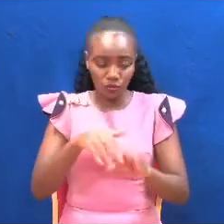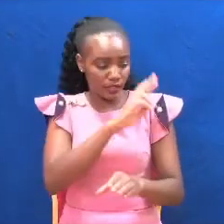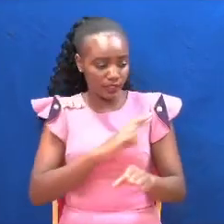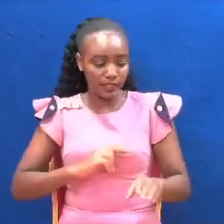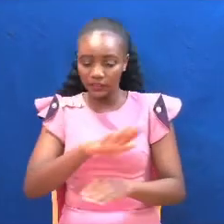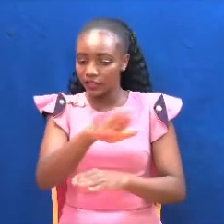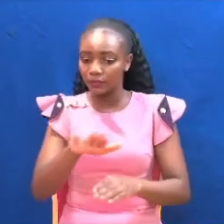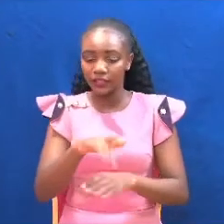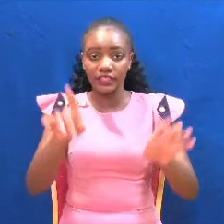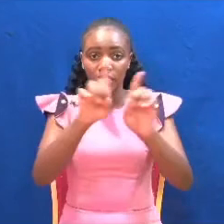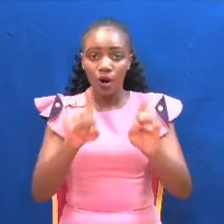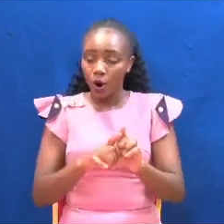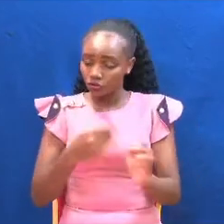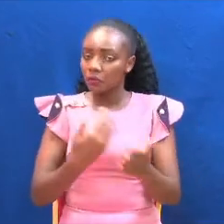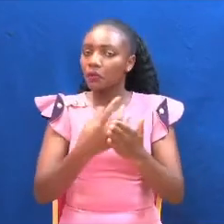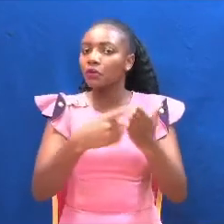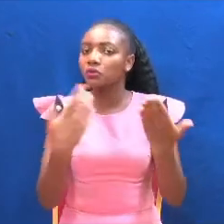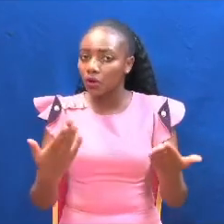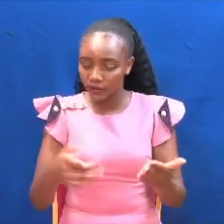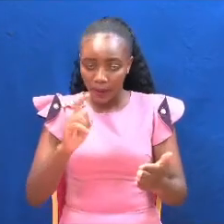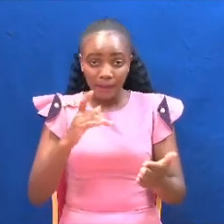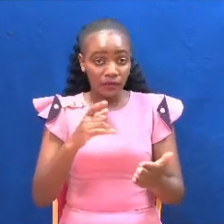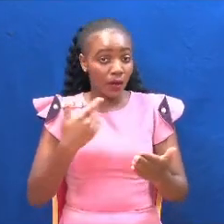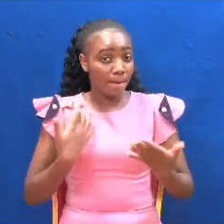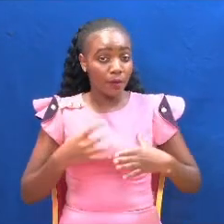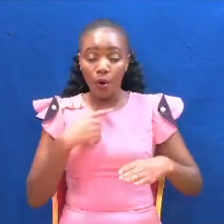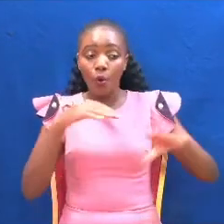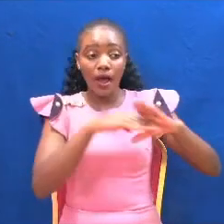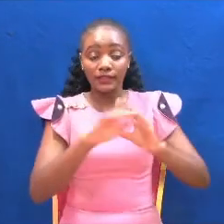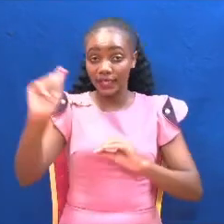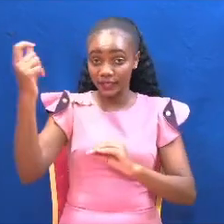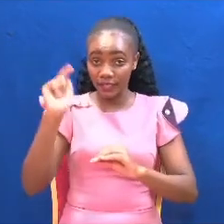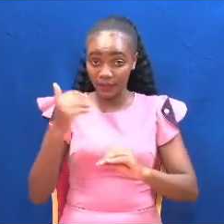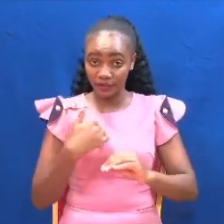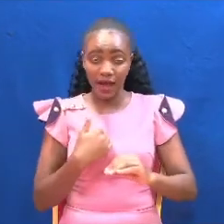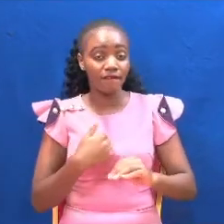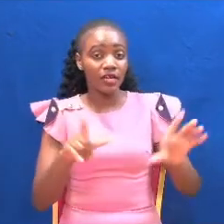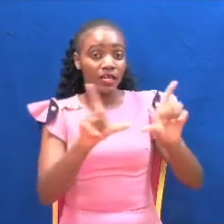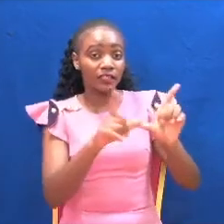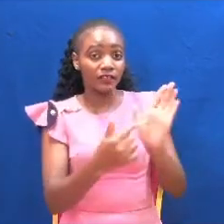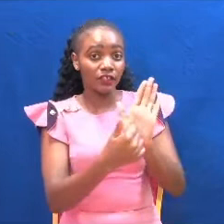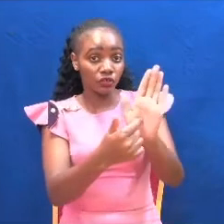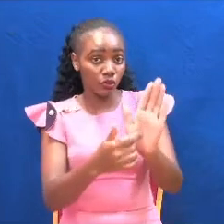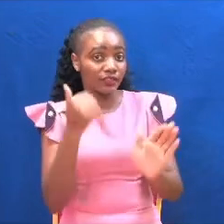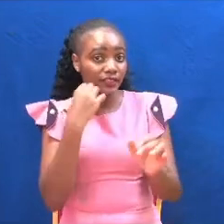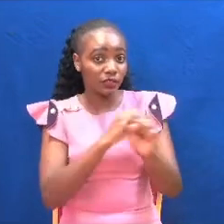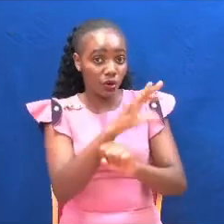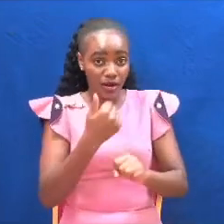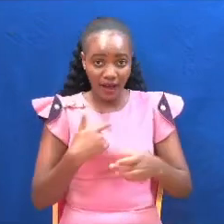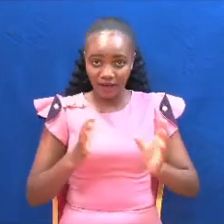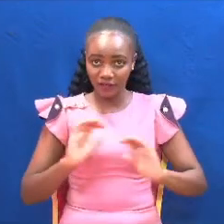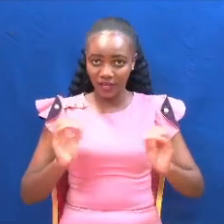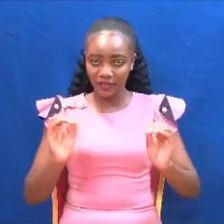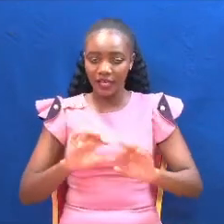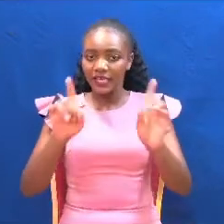free certificates to those flying into the country, as well as a 100 persons limit in funerals, weddings